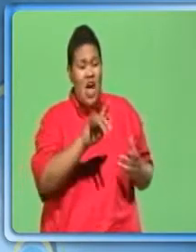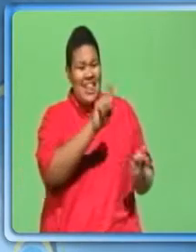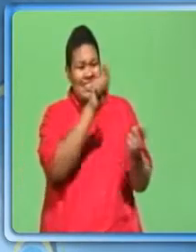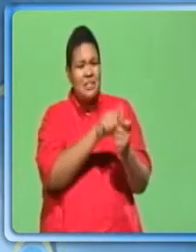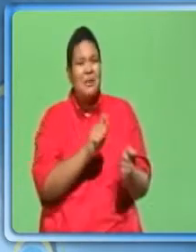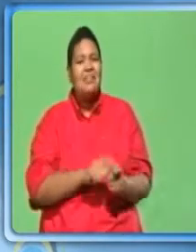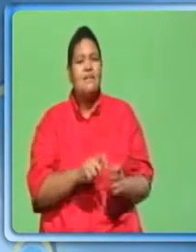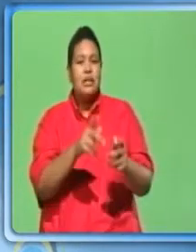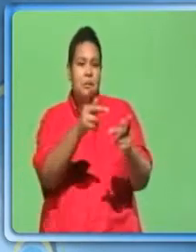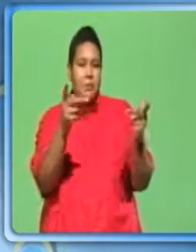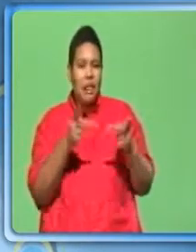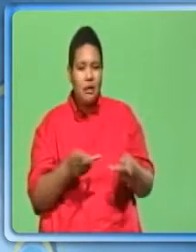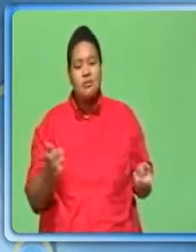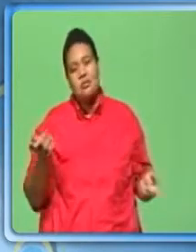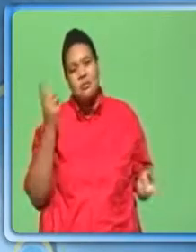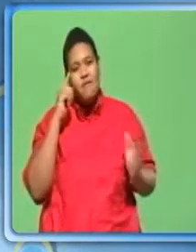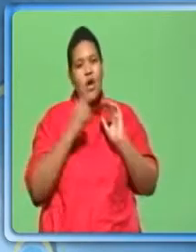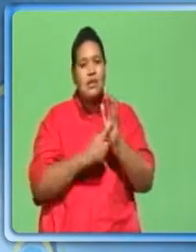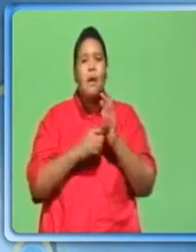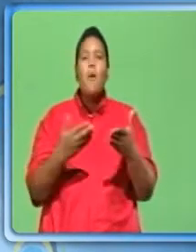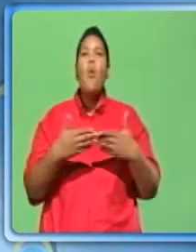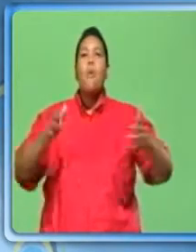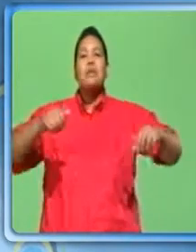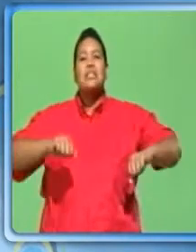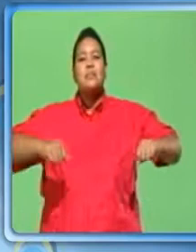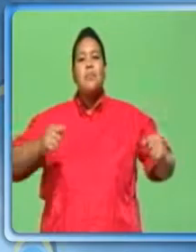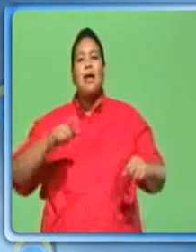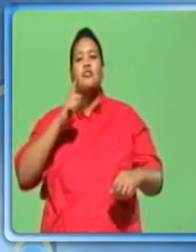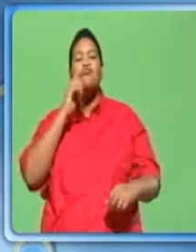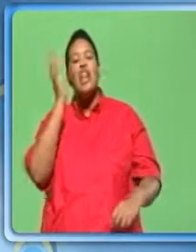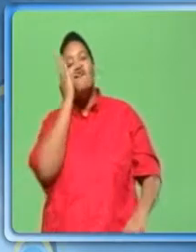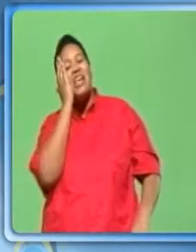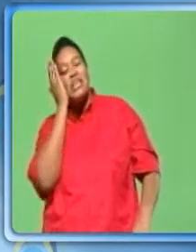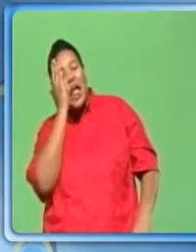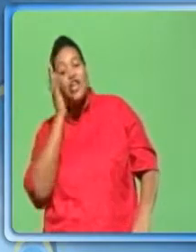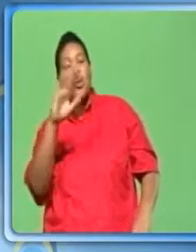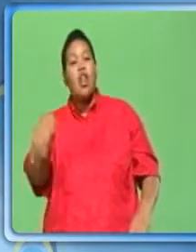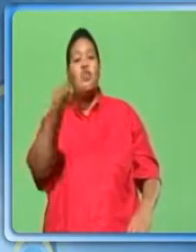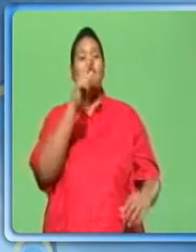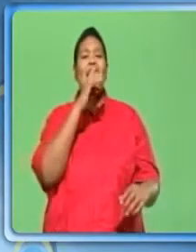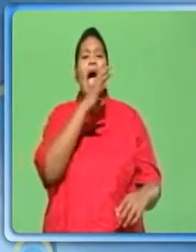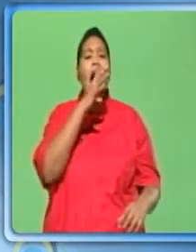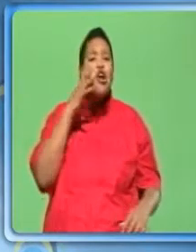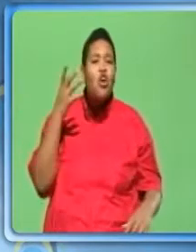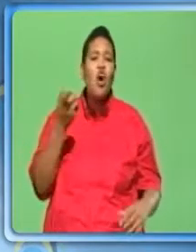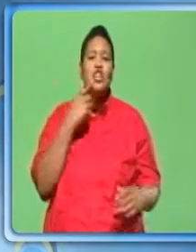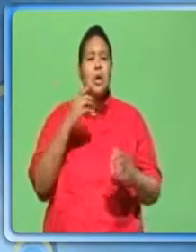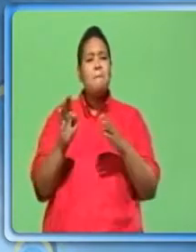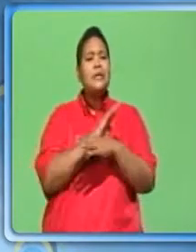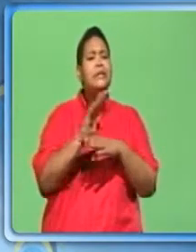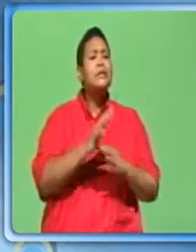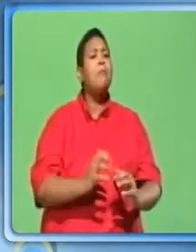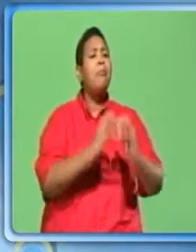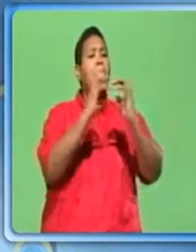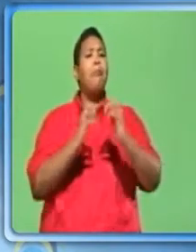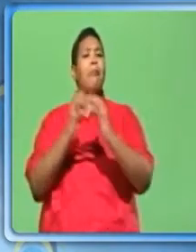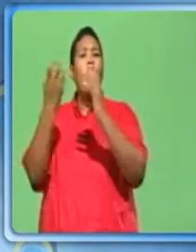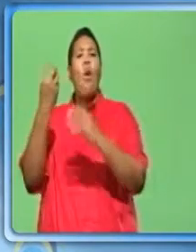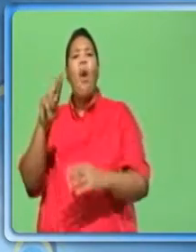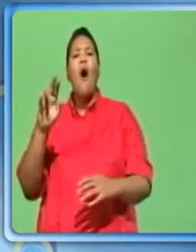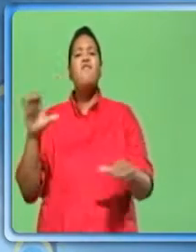particular lots, such as open space, residential, agricultural, commercial, or